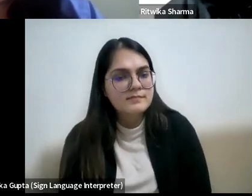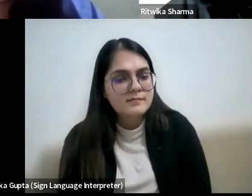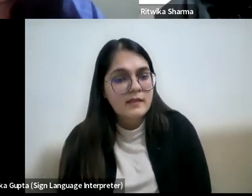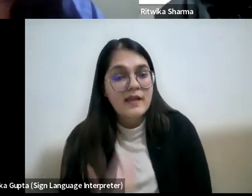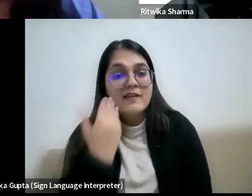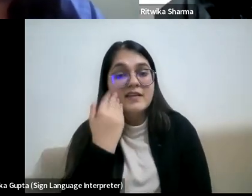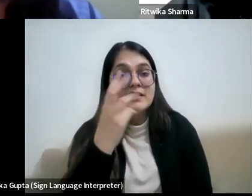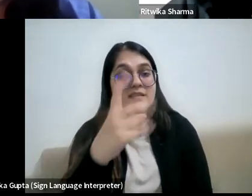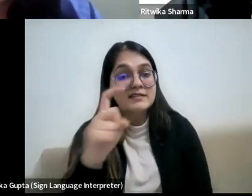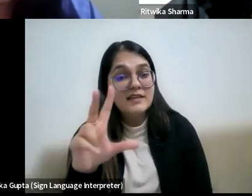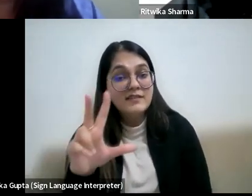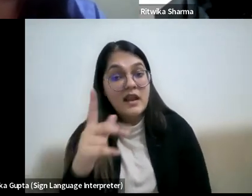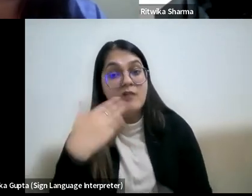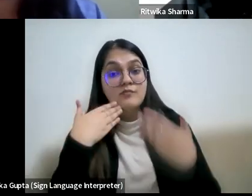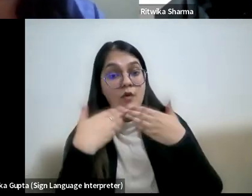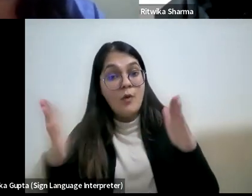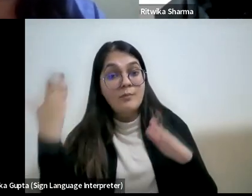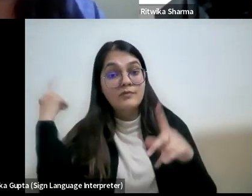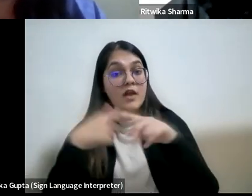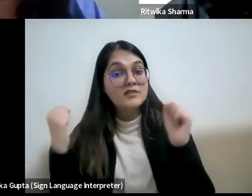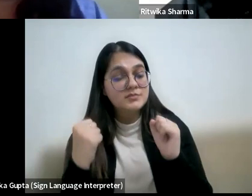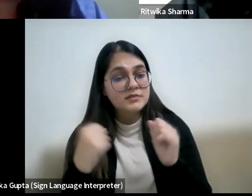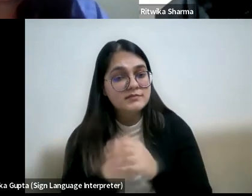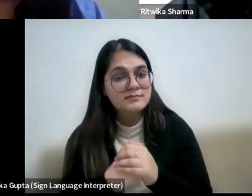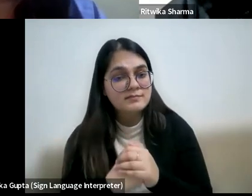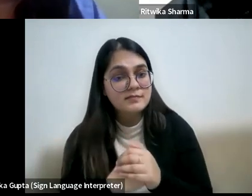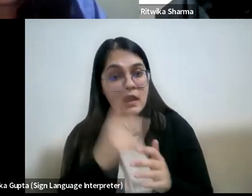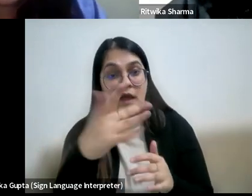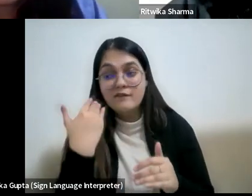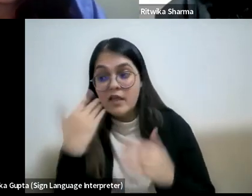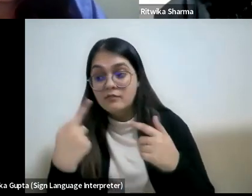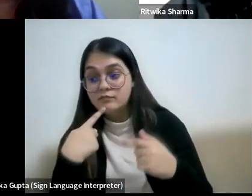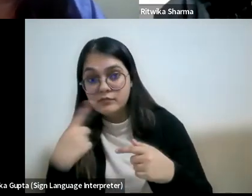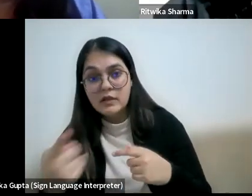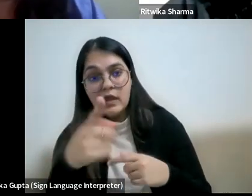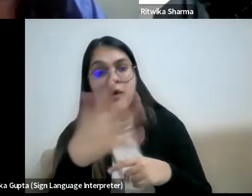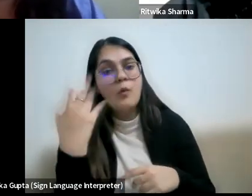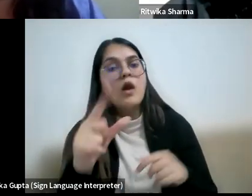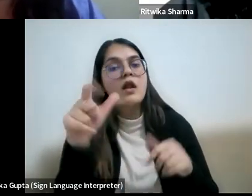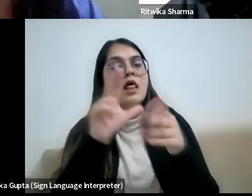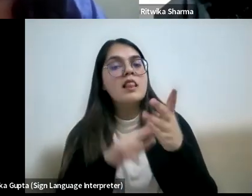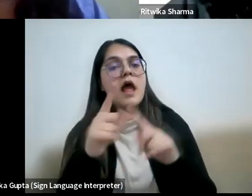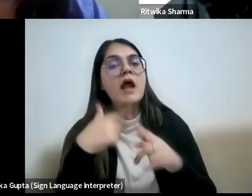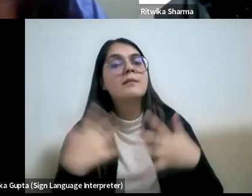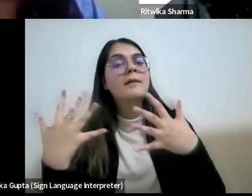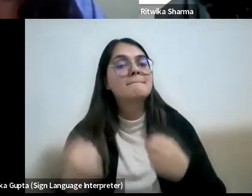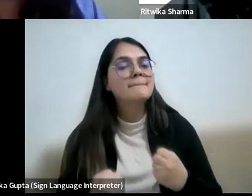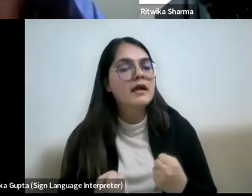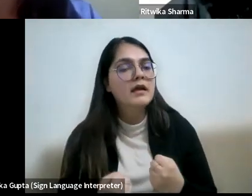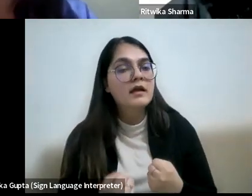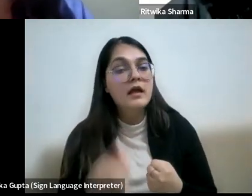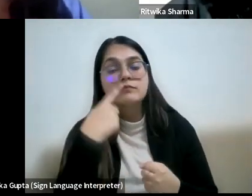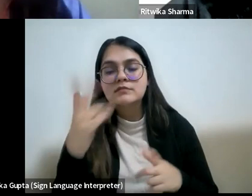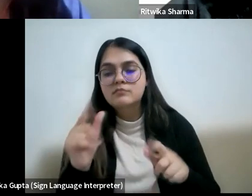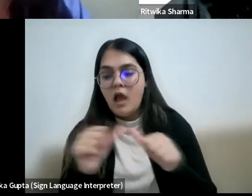370 was repealed for Kashmir, and it was the moment it is done, I'm going to go buy land in Kashmir. And what is happening in Assam.